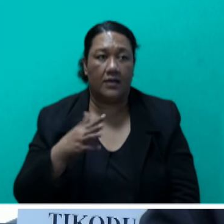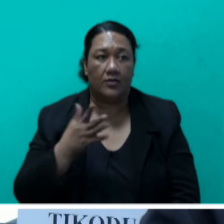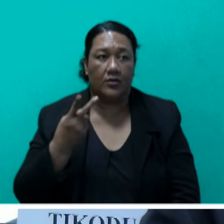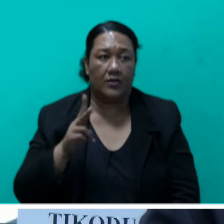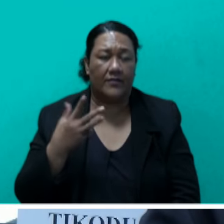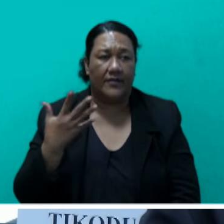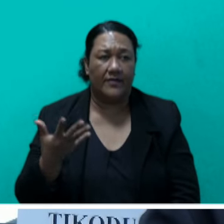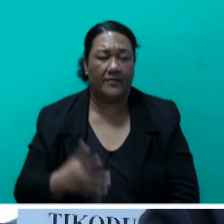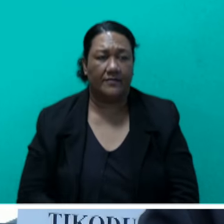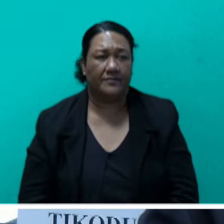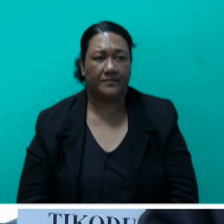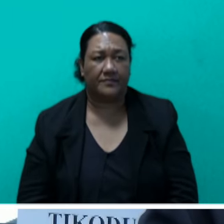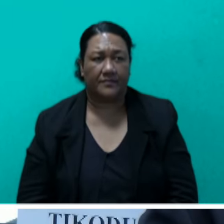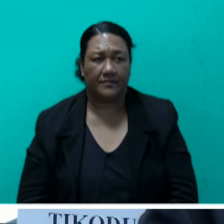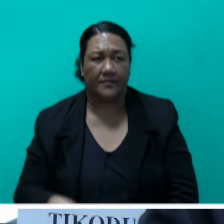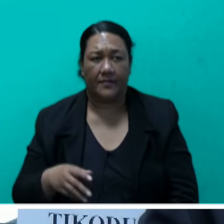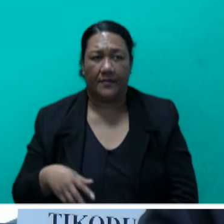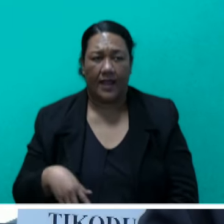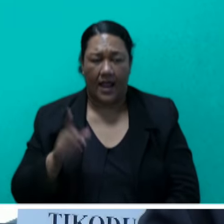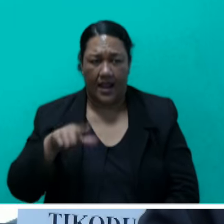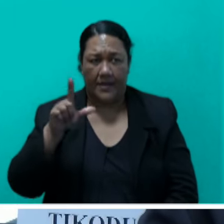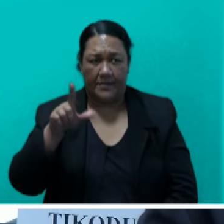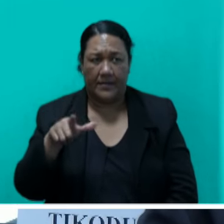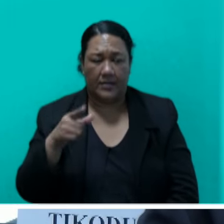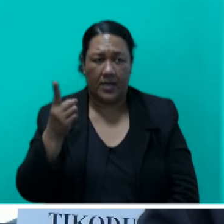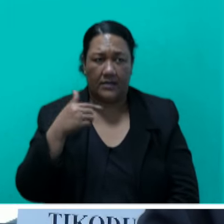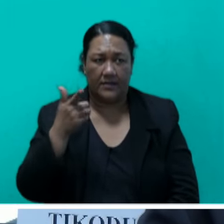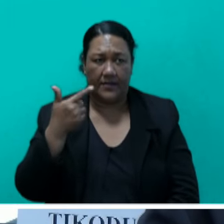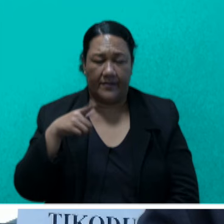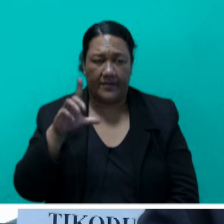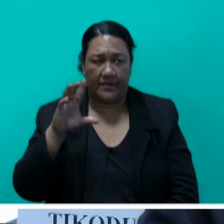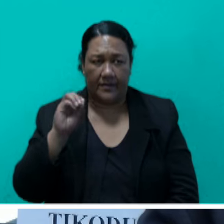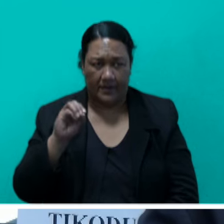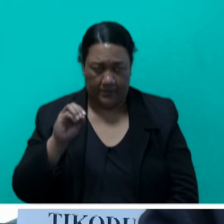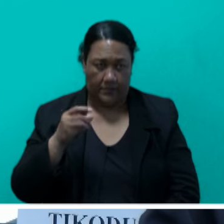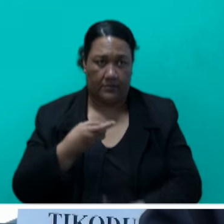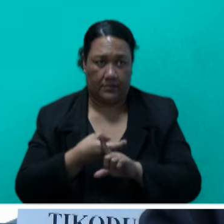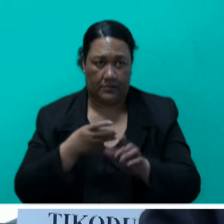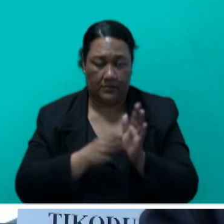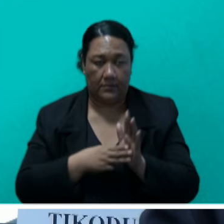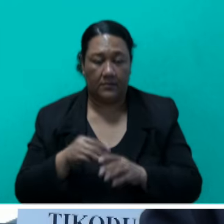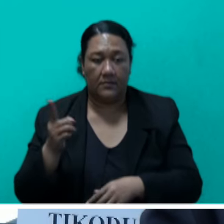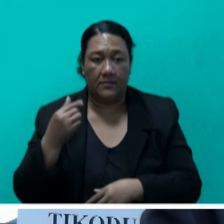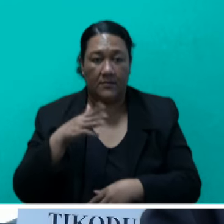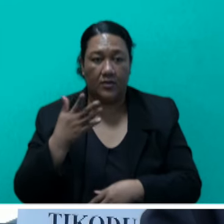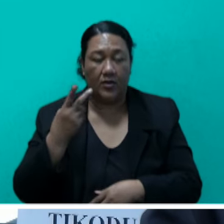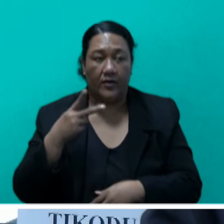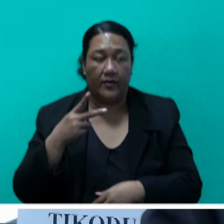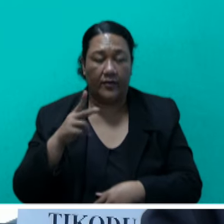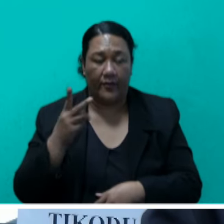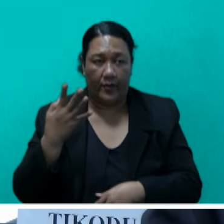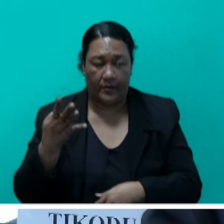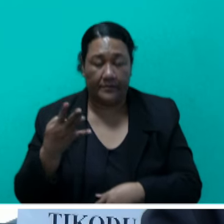operational. And Lamasa mill has 127 kilometers with 124 in use. While these